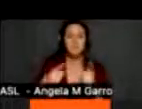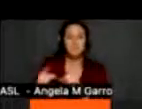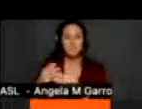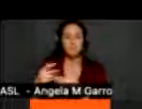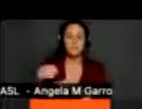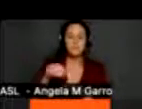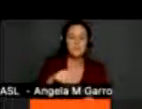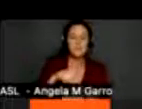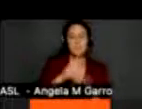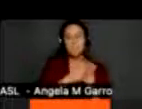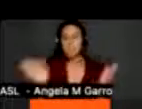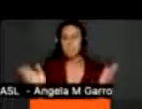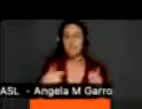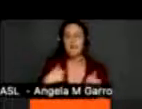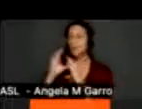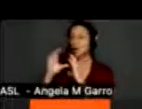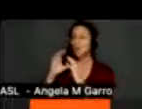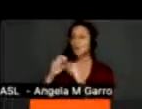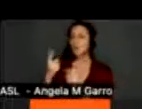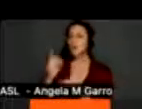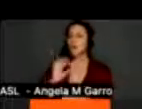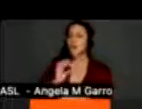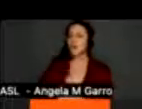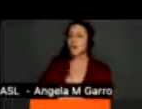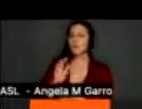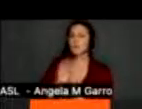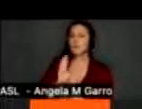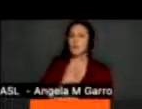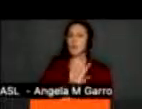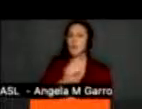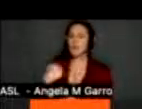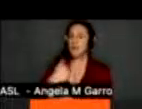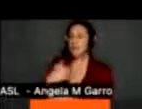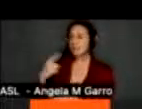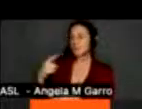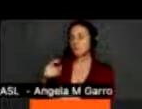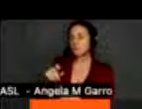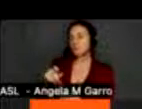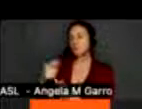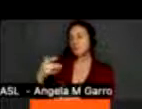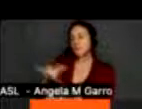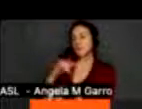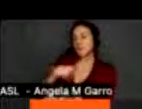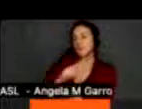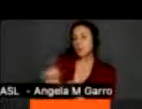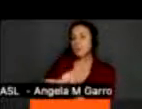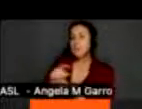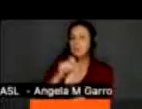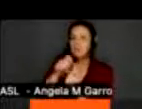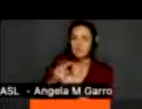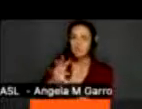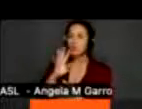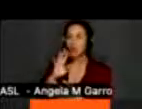school board members earlier this week, specifically talking about making adjustments to this